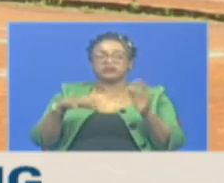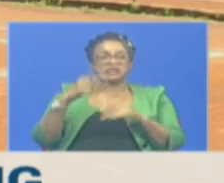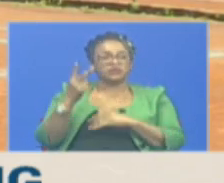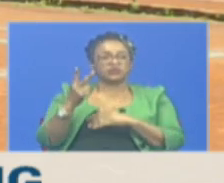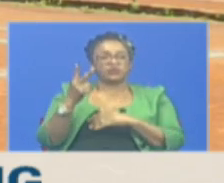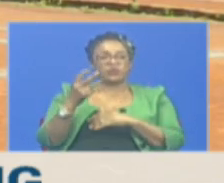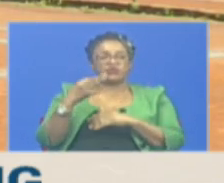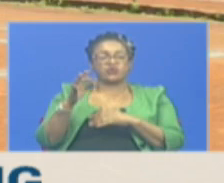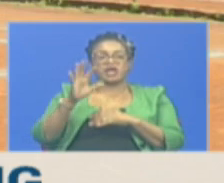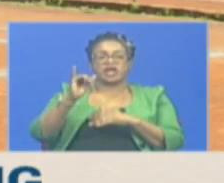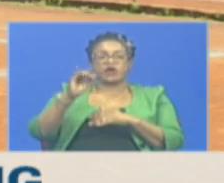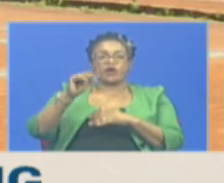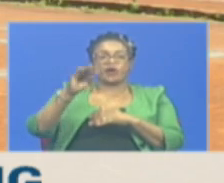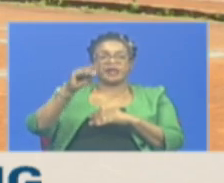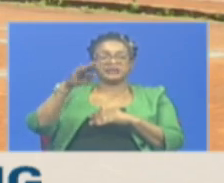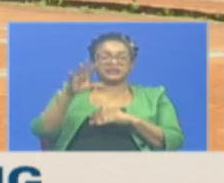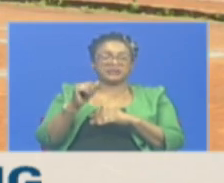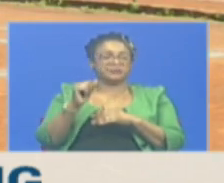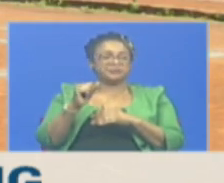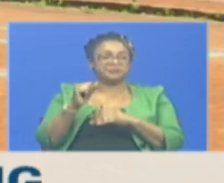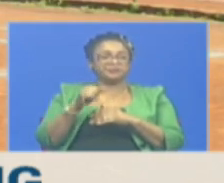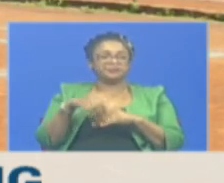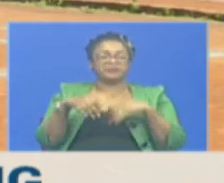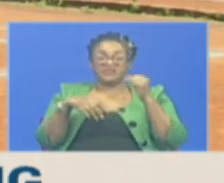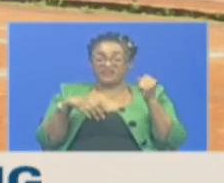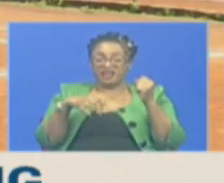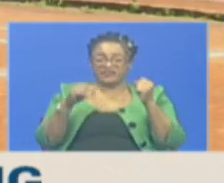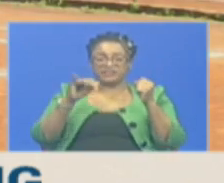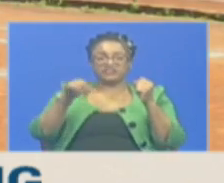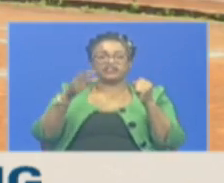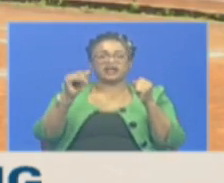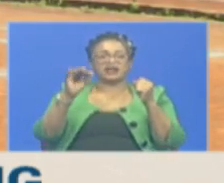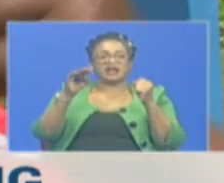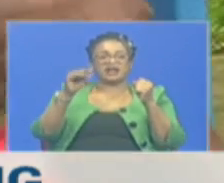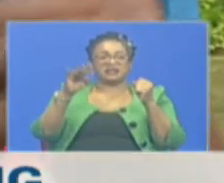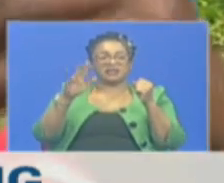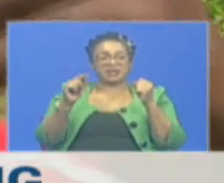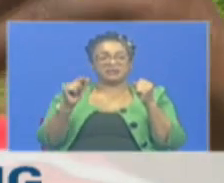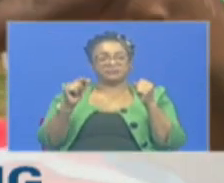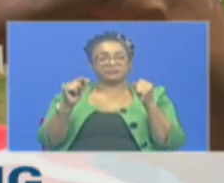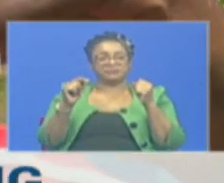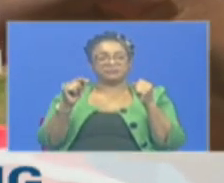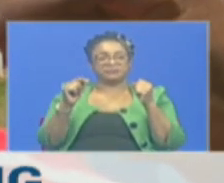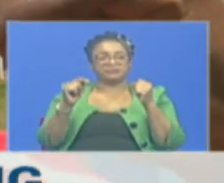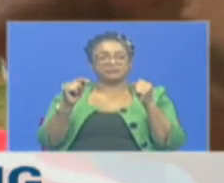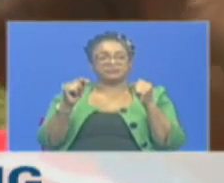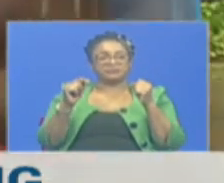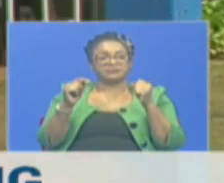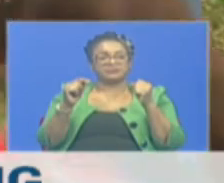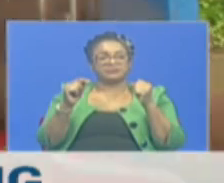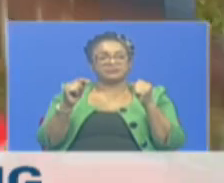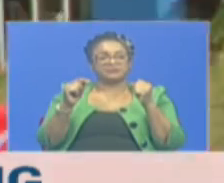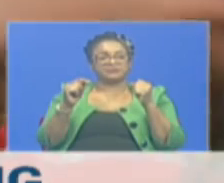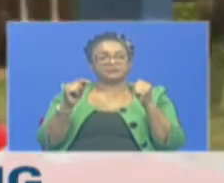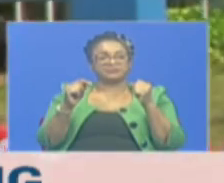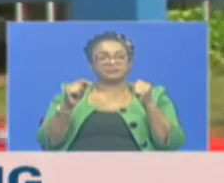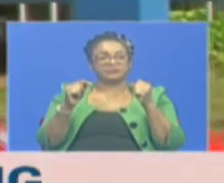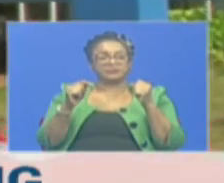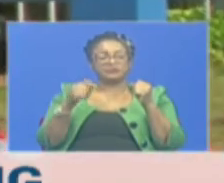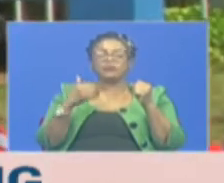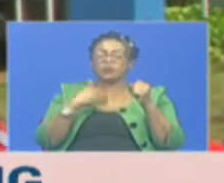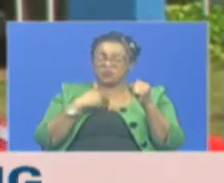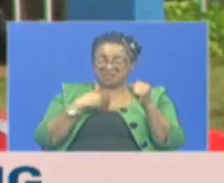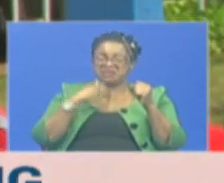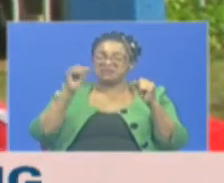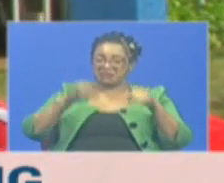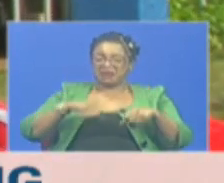to Indonesia in the best of five playoffs in Jakarta. We have potential to do better.